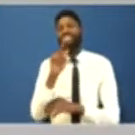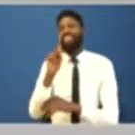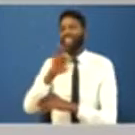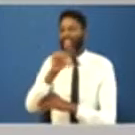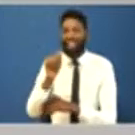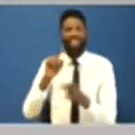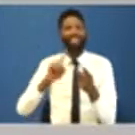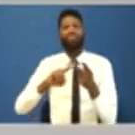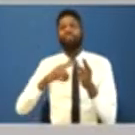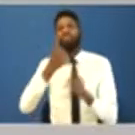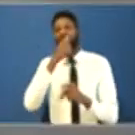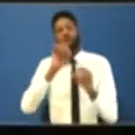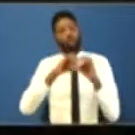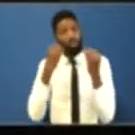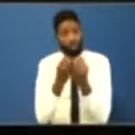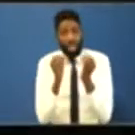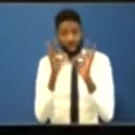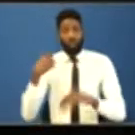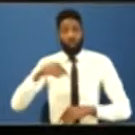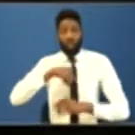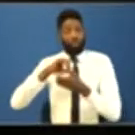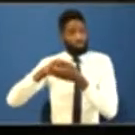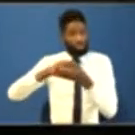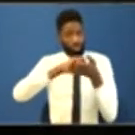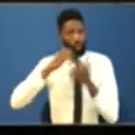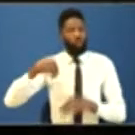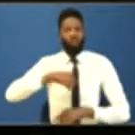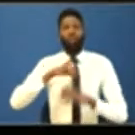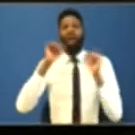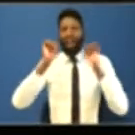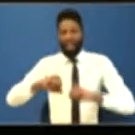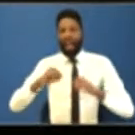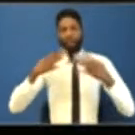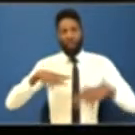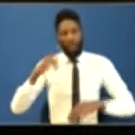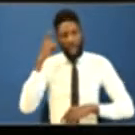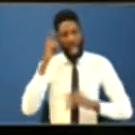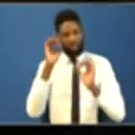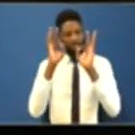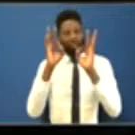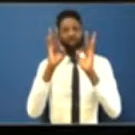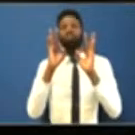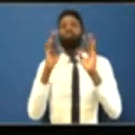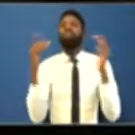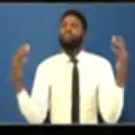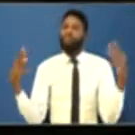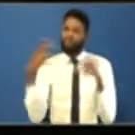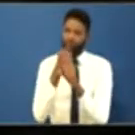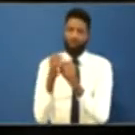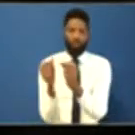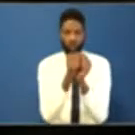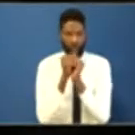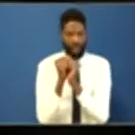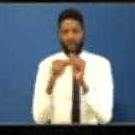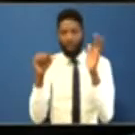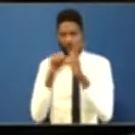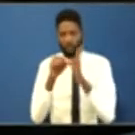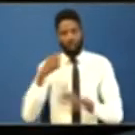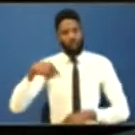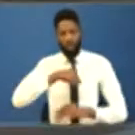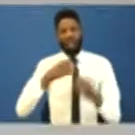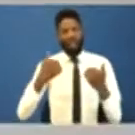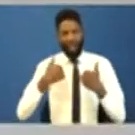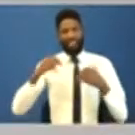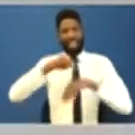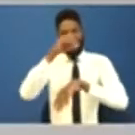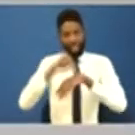organizations through collaboration we can bring together all these bullet minds and solve the problems we're currently dealing with together as a nation